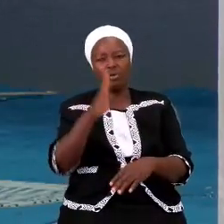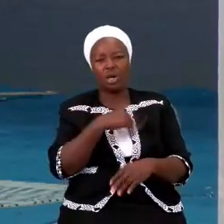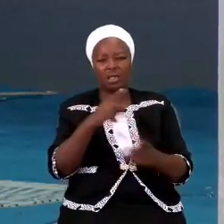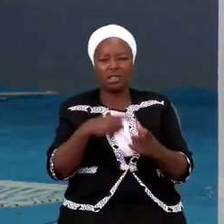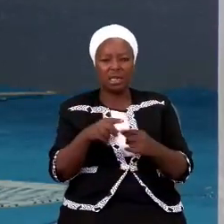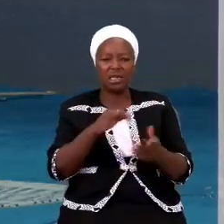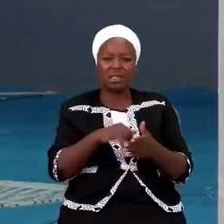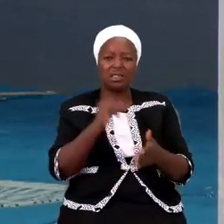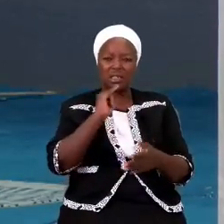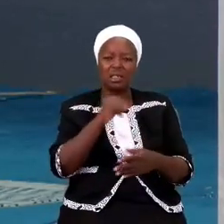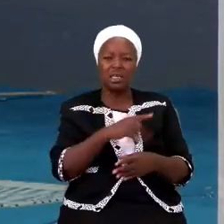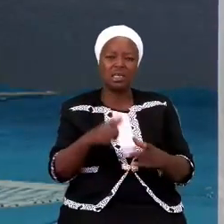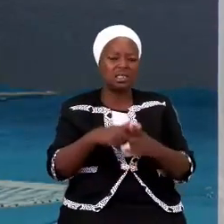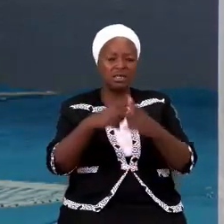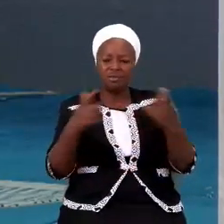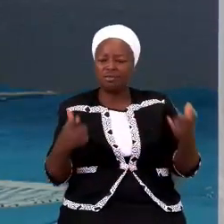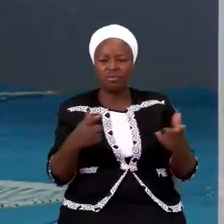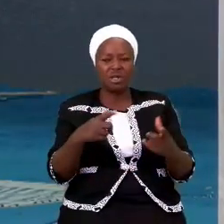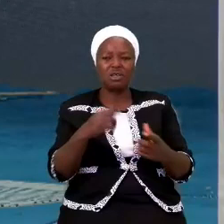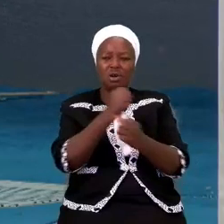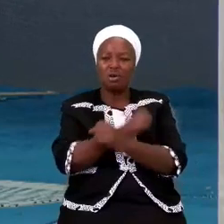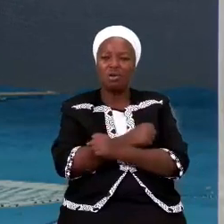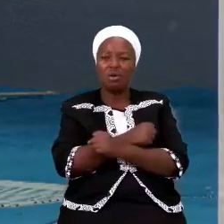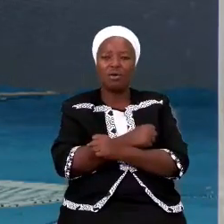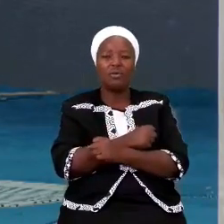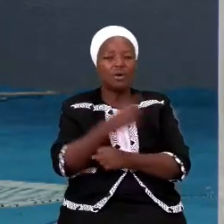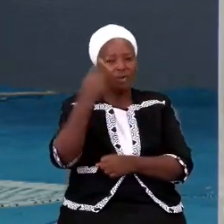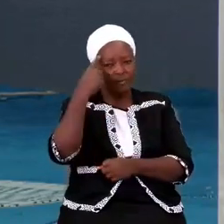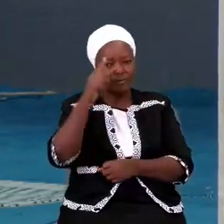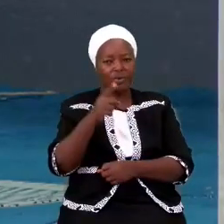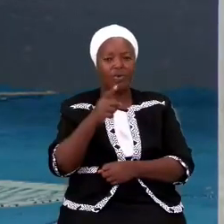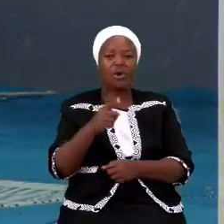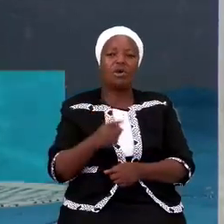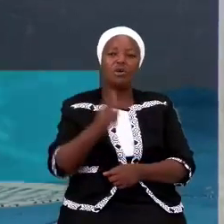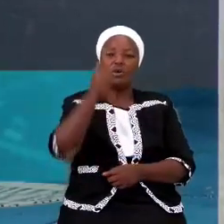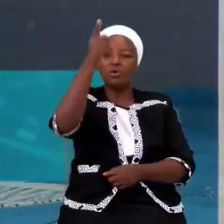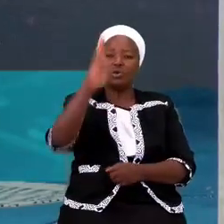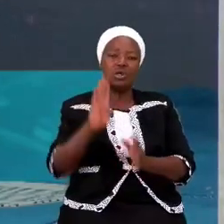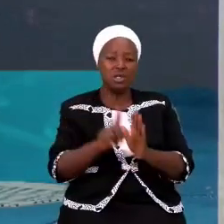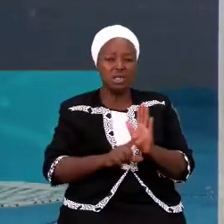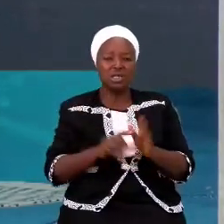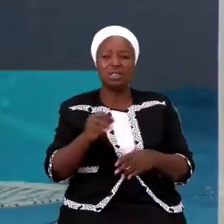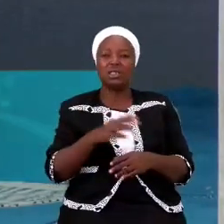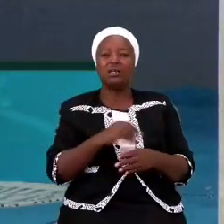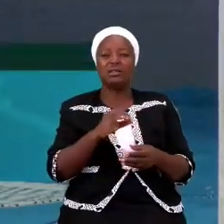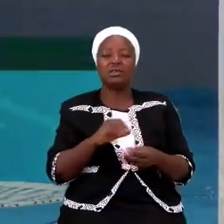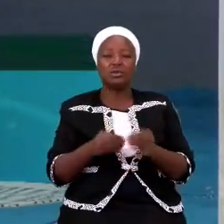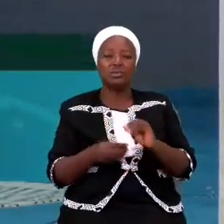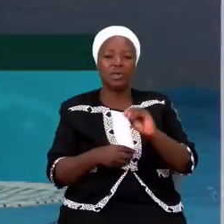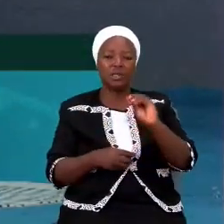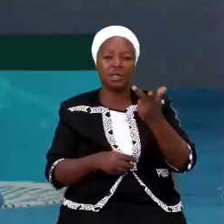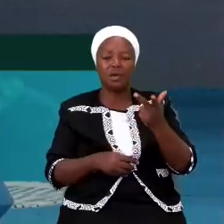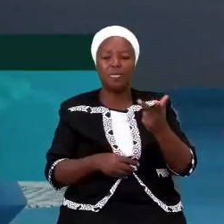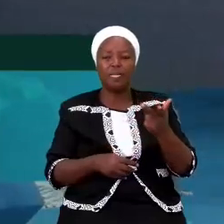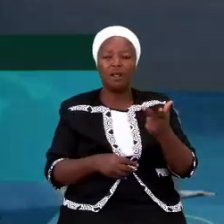the consecrated. Number three is the unrepressed love in gratitude for